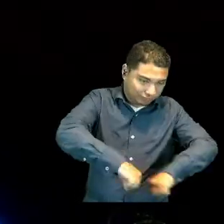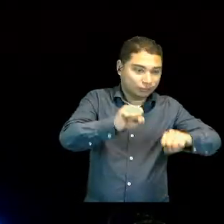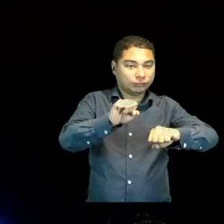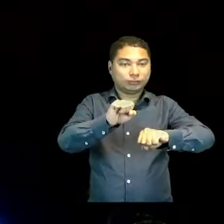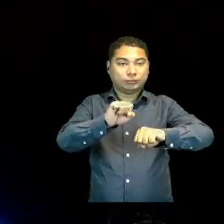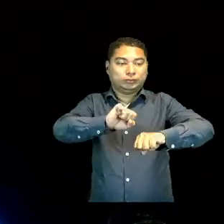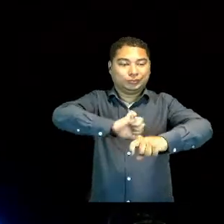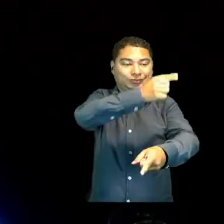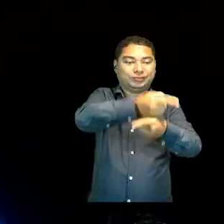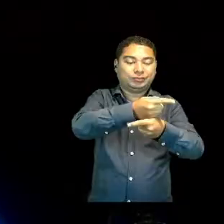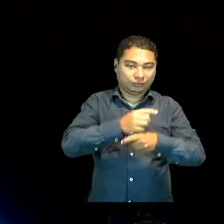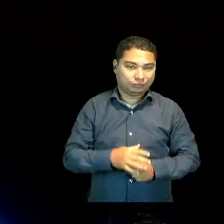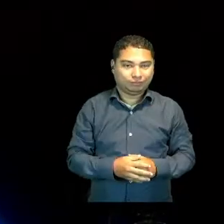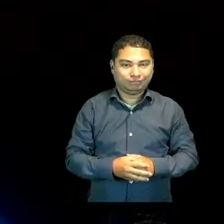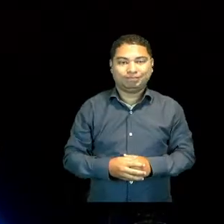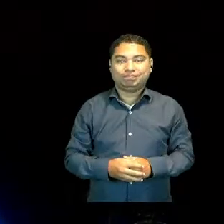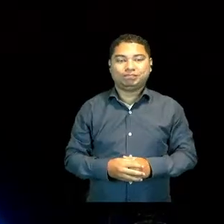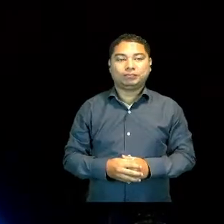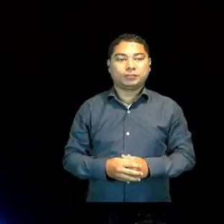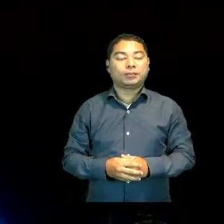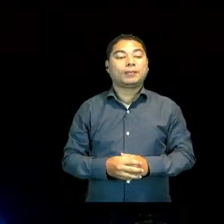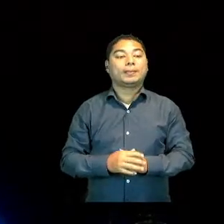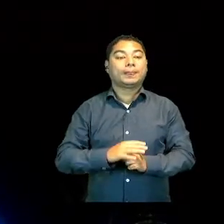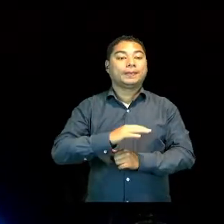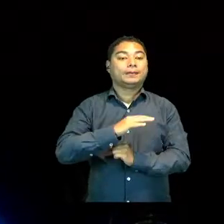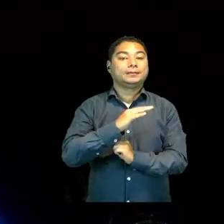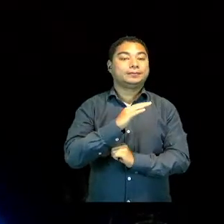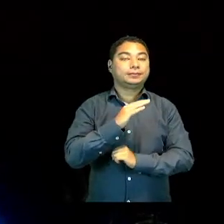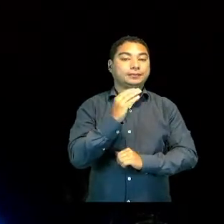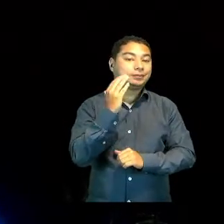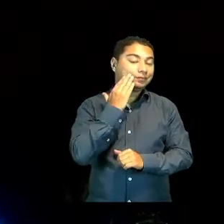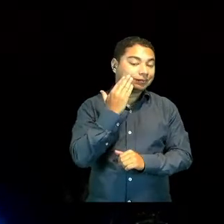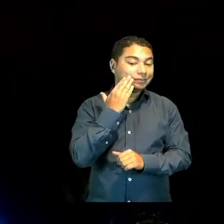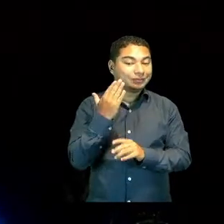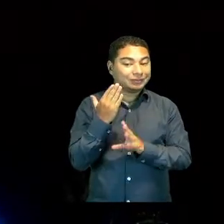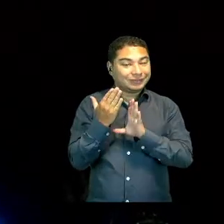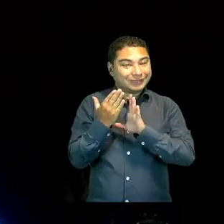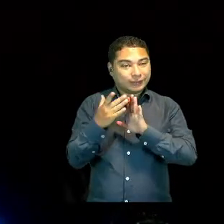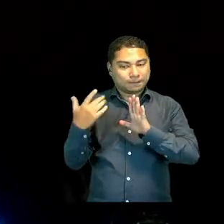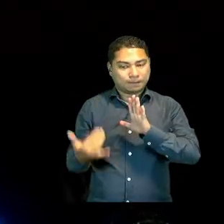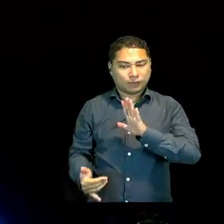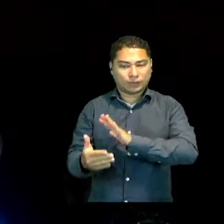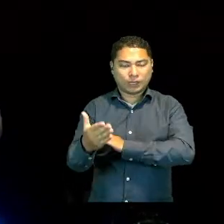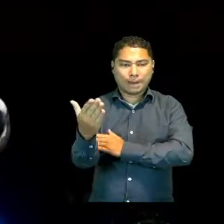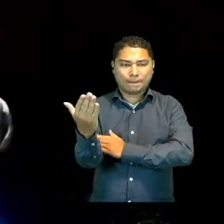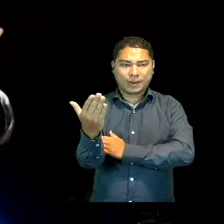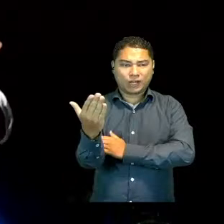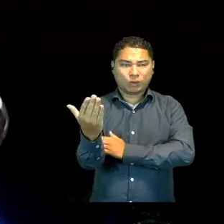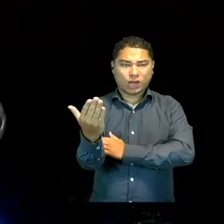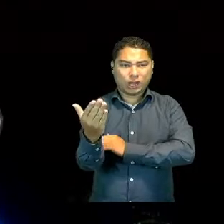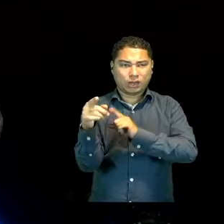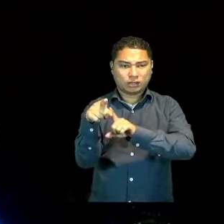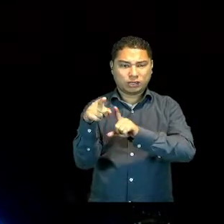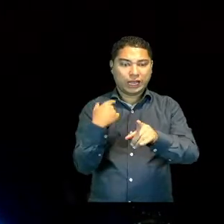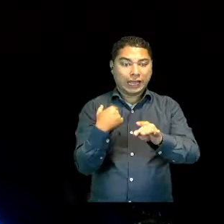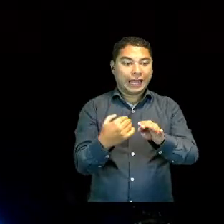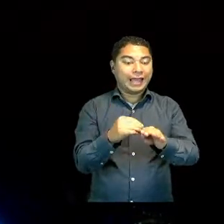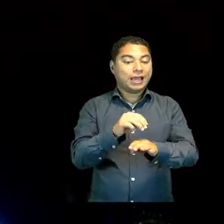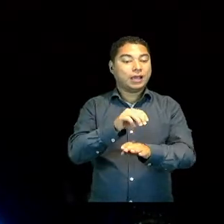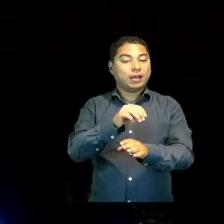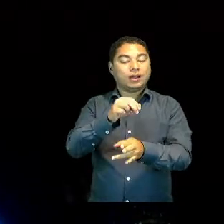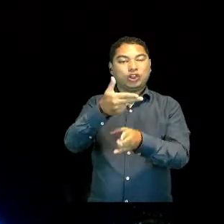When I watched this phenomenal film, Igualada, I'm sure you've all seen it,